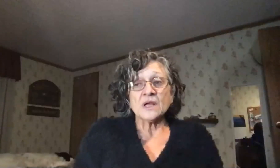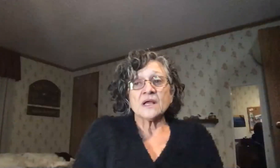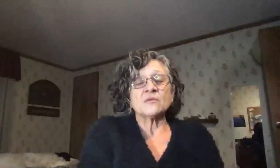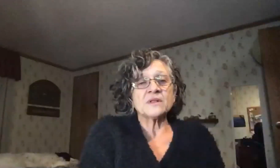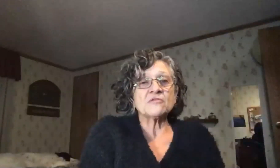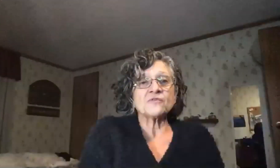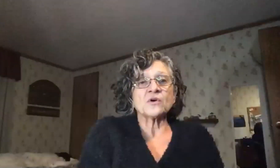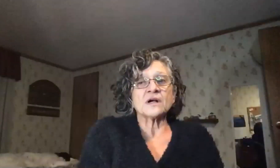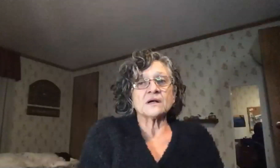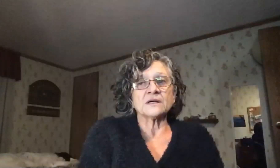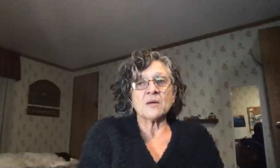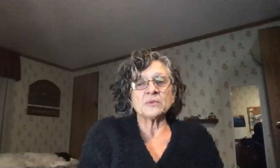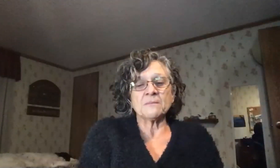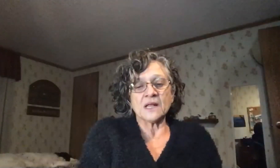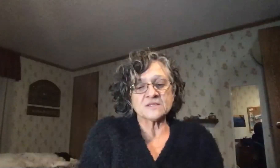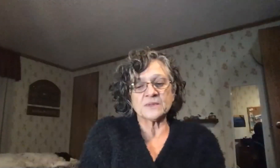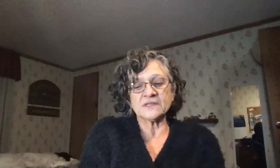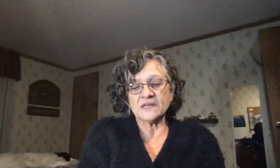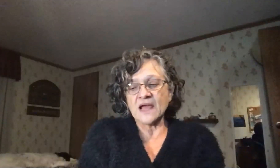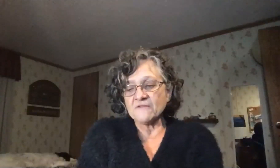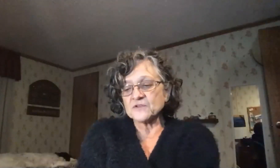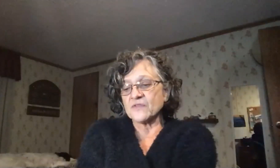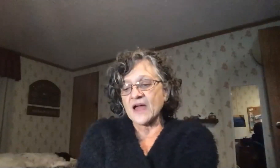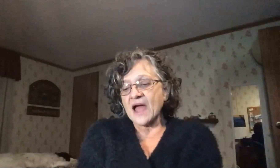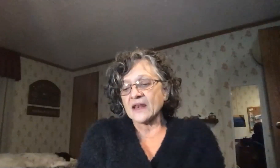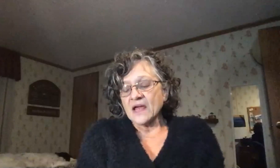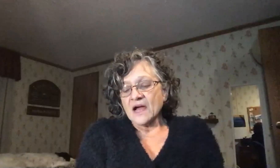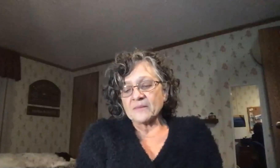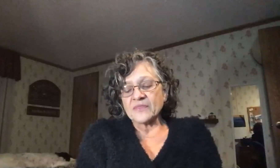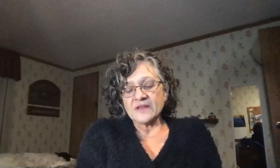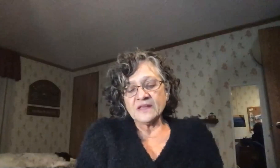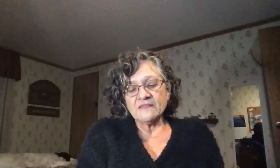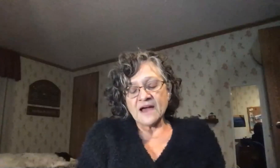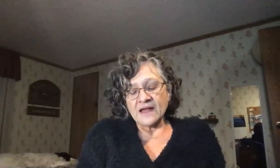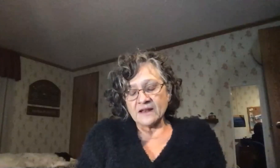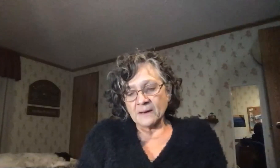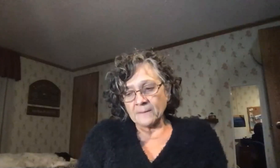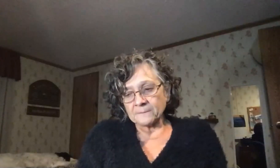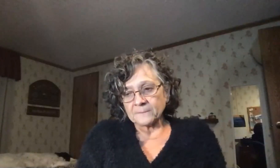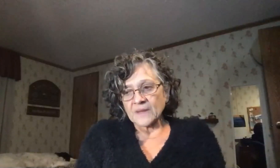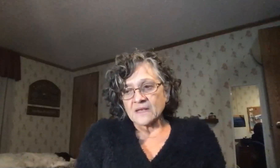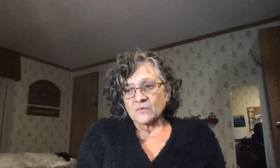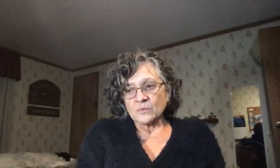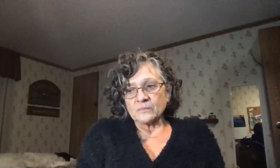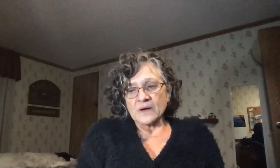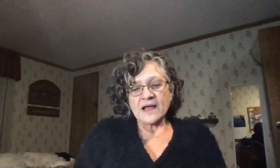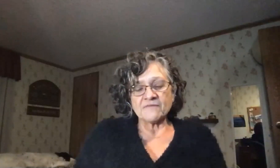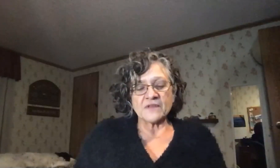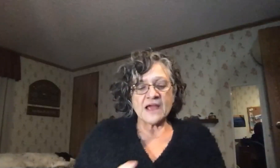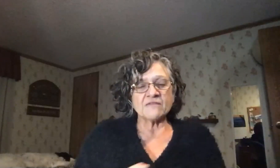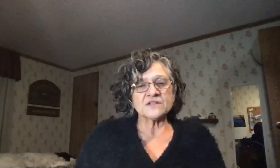November, and I'll be there for a couple of months. But then after that, I'm thinking that